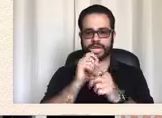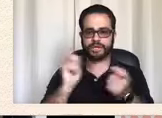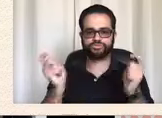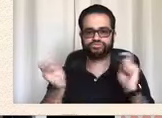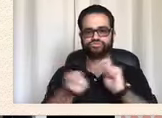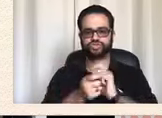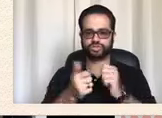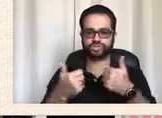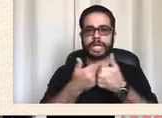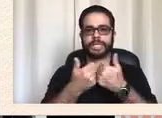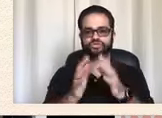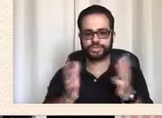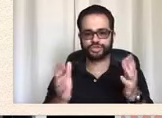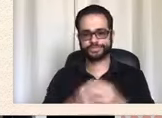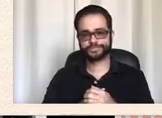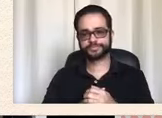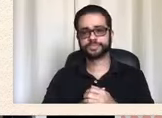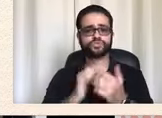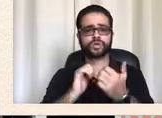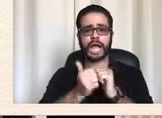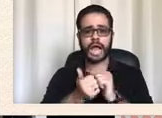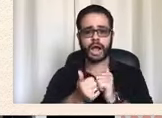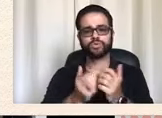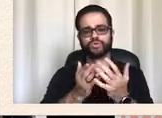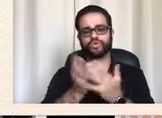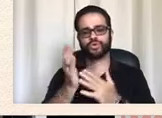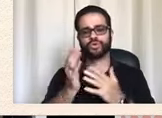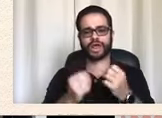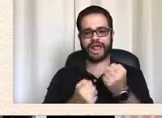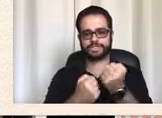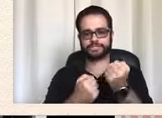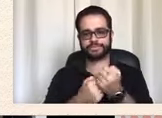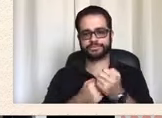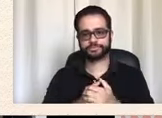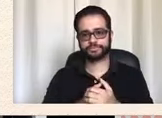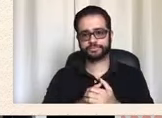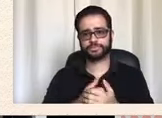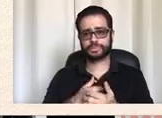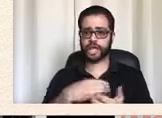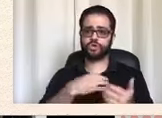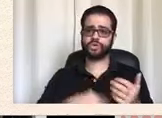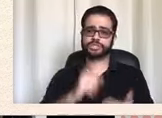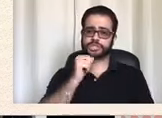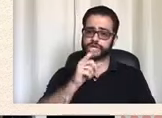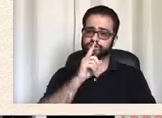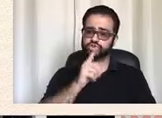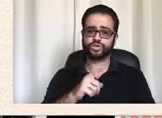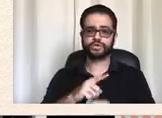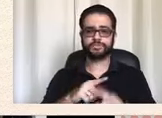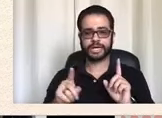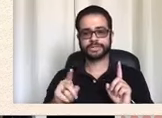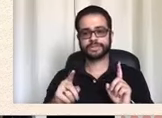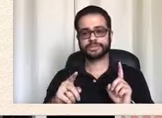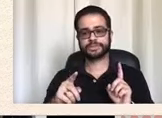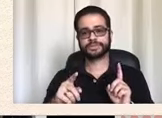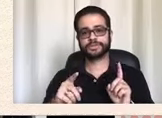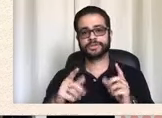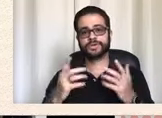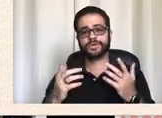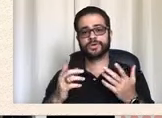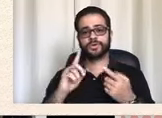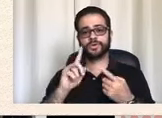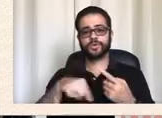All right, so how do we get there? Through advocacy. I wish it wasn't true, but when you live